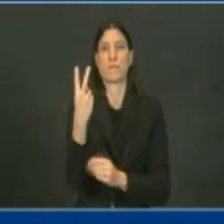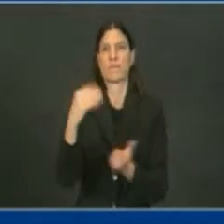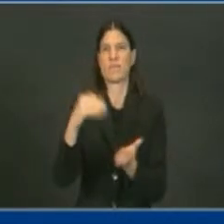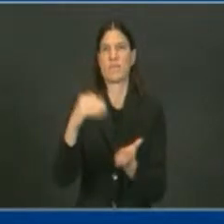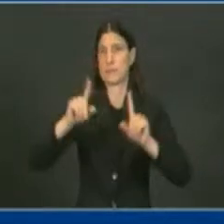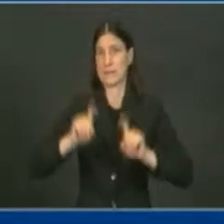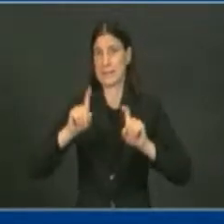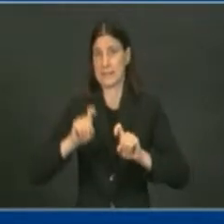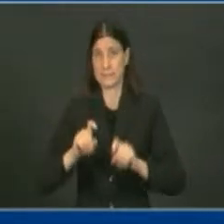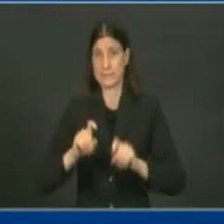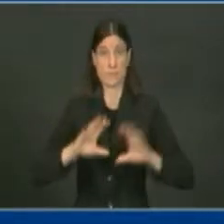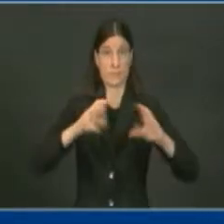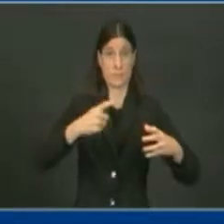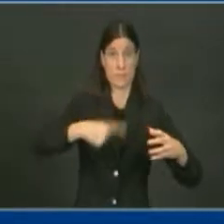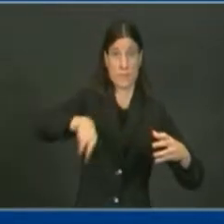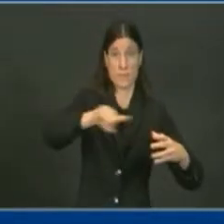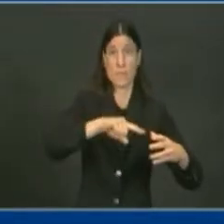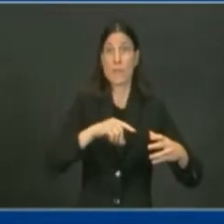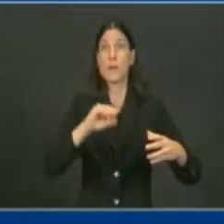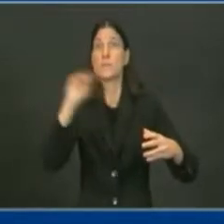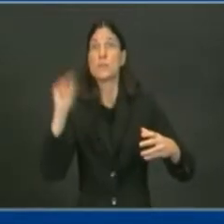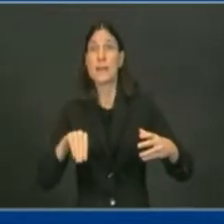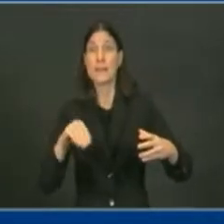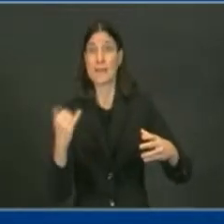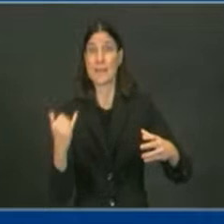us a percent positive of